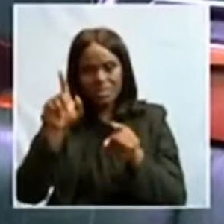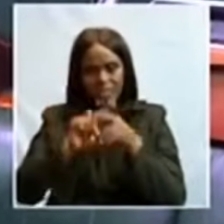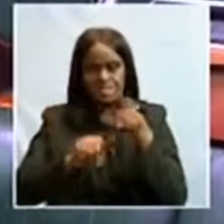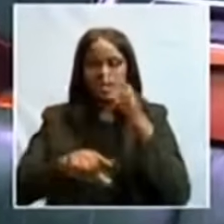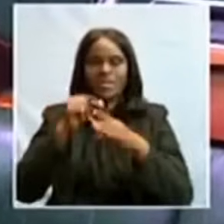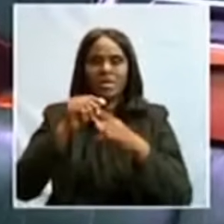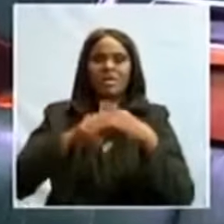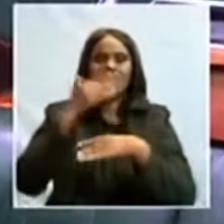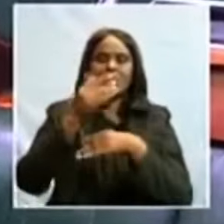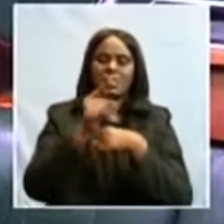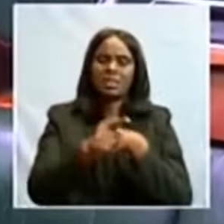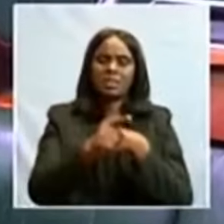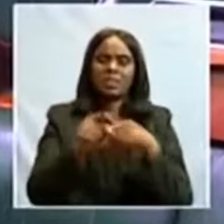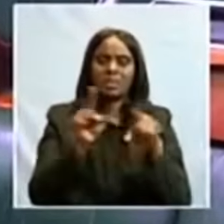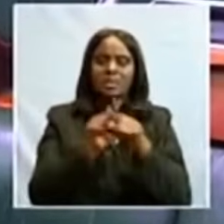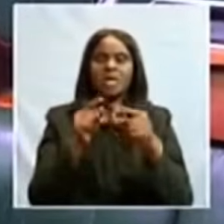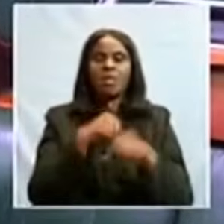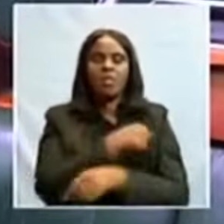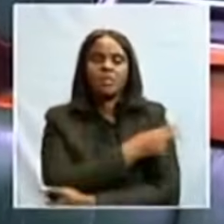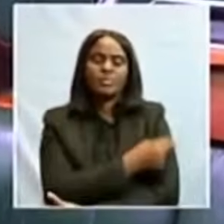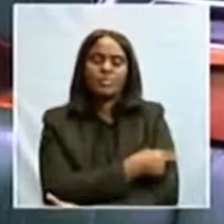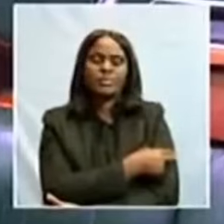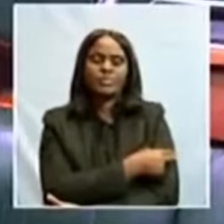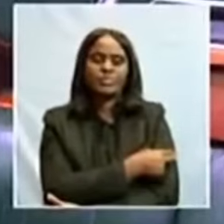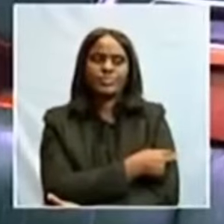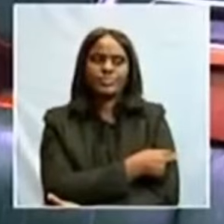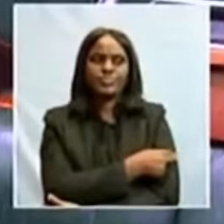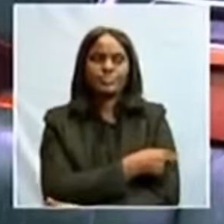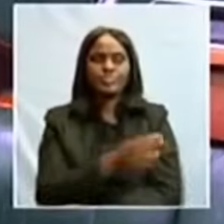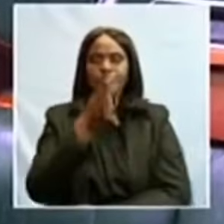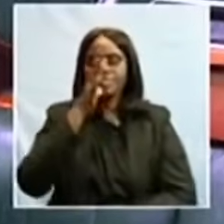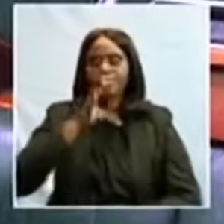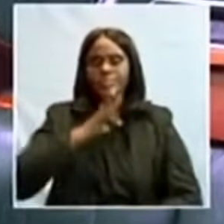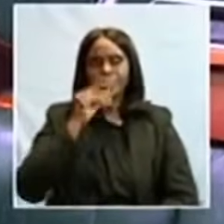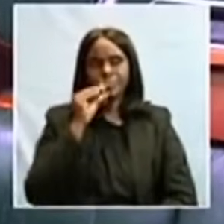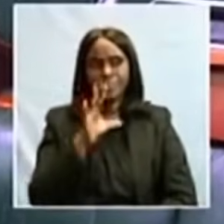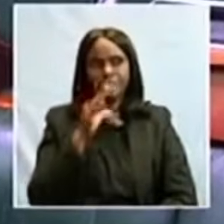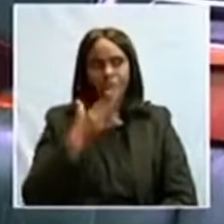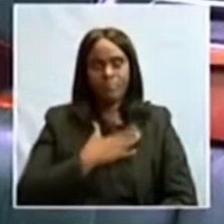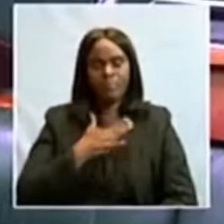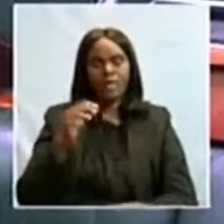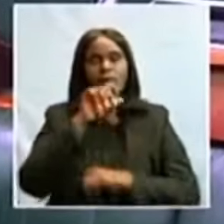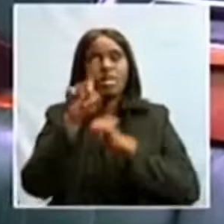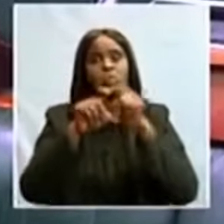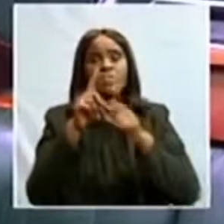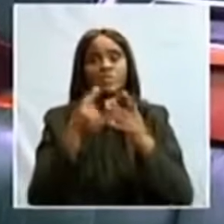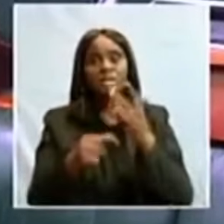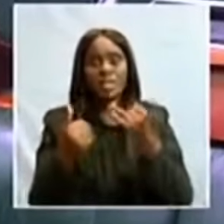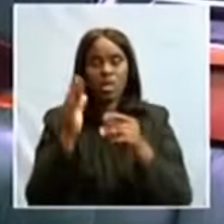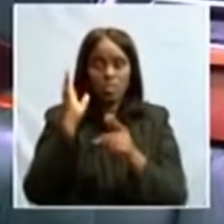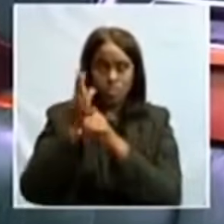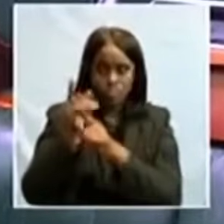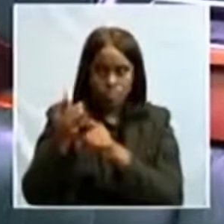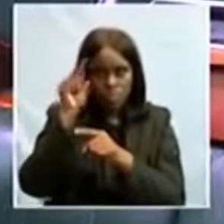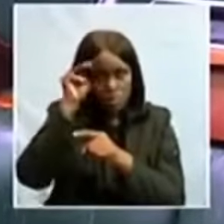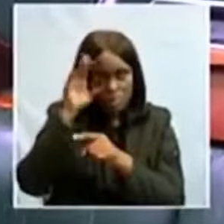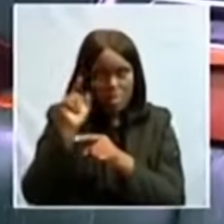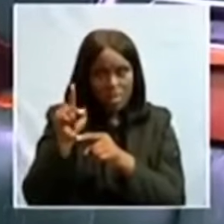next health center. Madam Speaker, my question to the